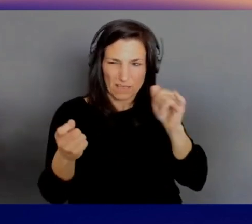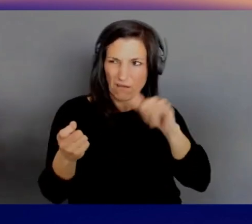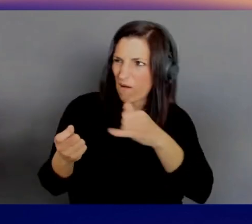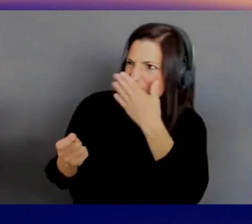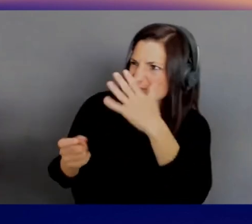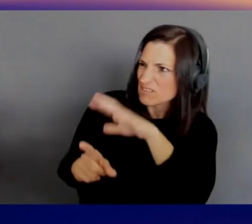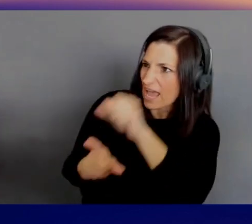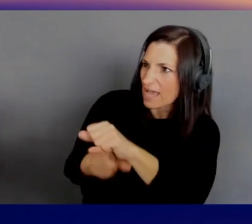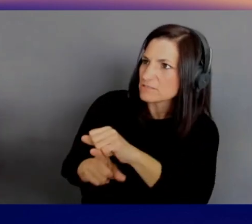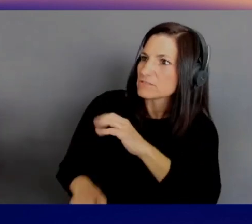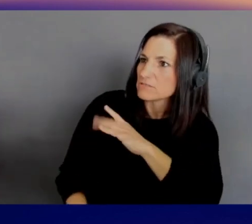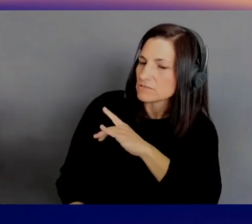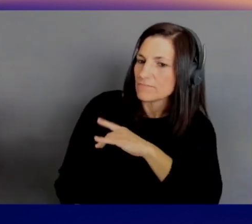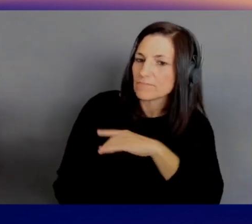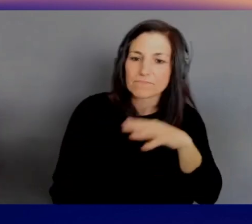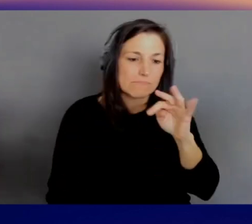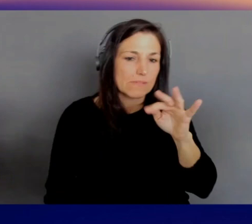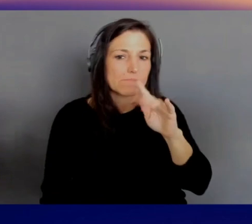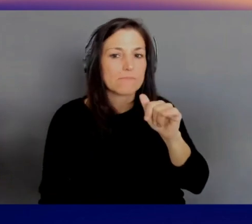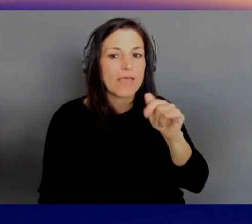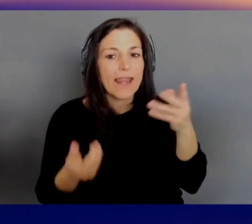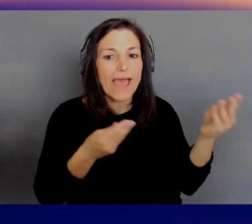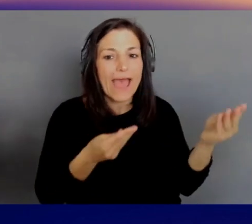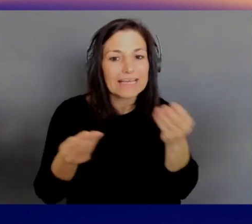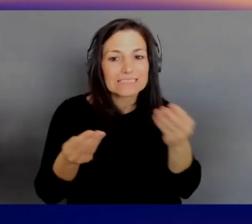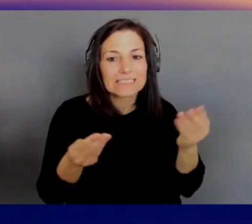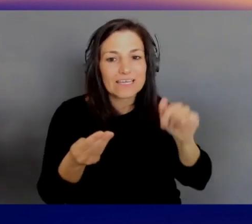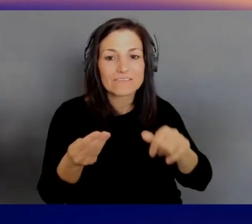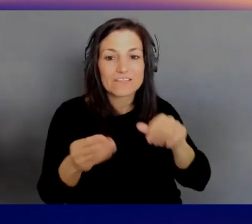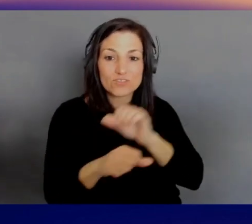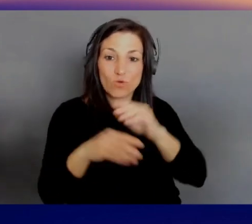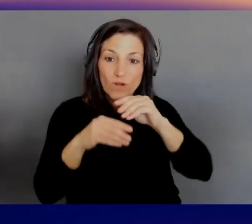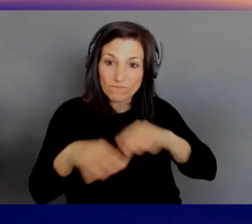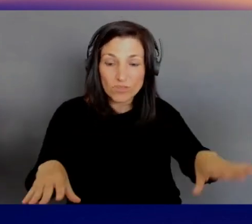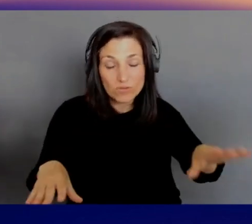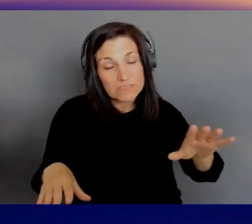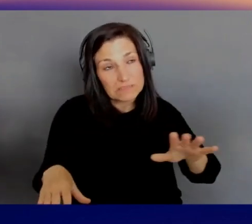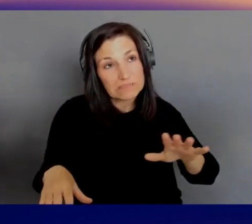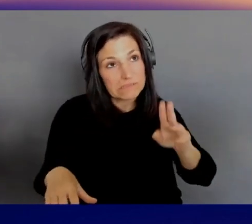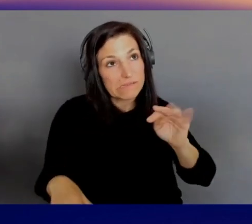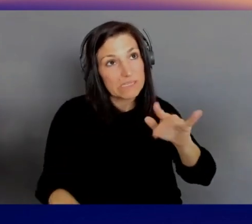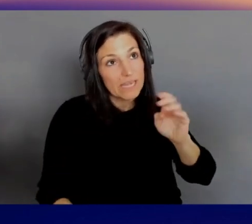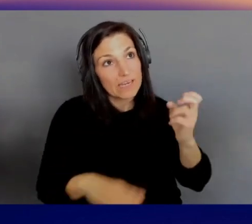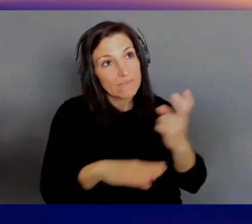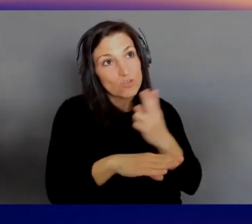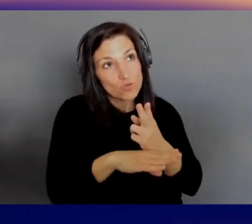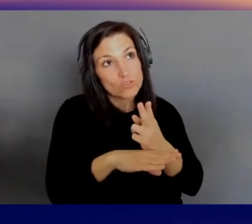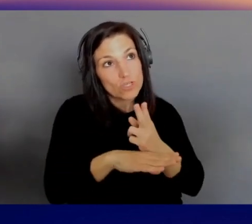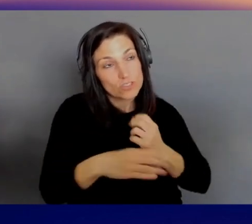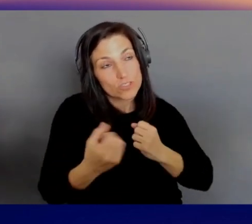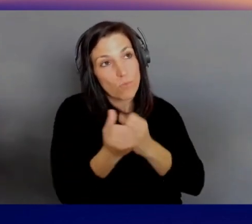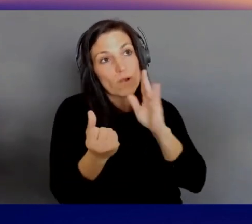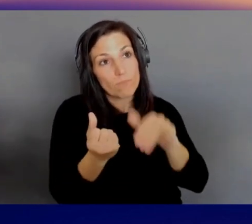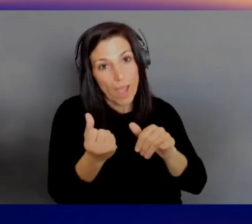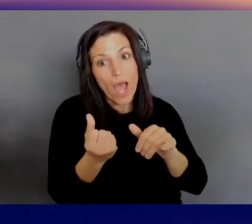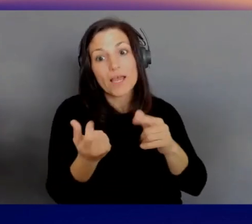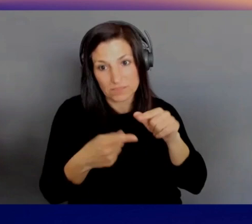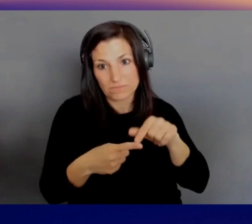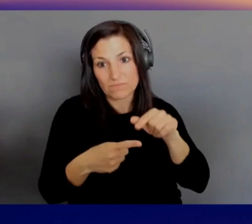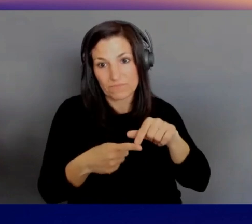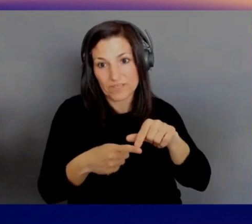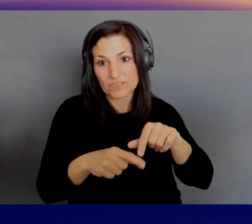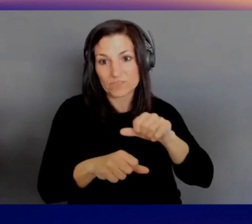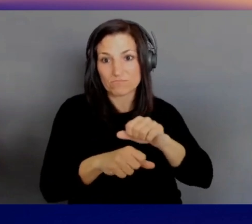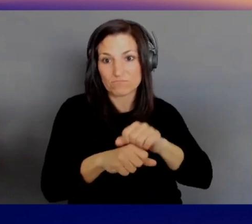error handling in this workflow is pretty natively supported by State Machine in the Workflow Studio. So all of your best